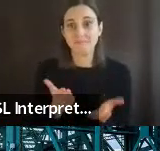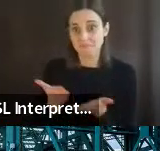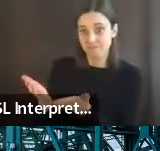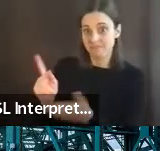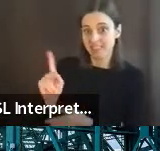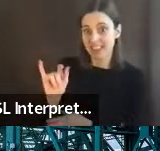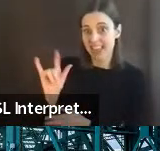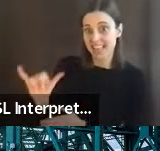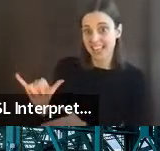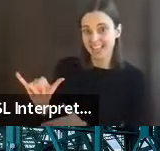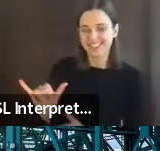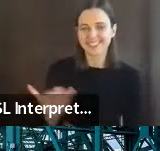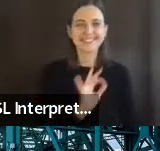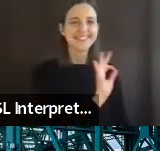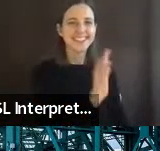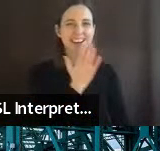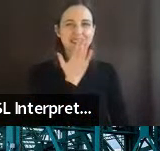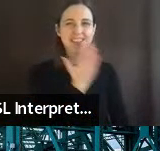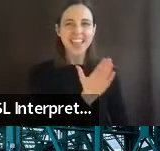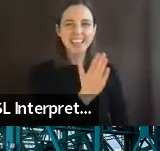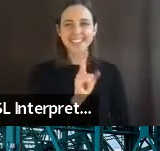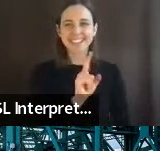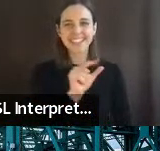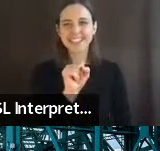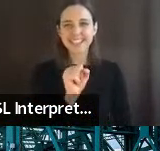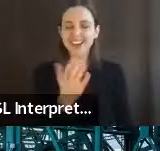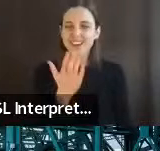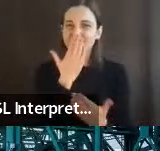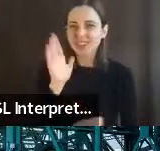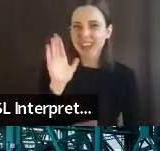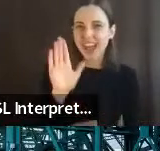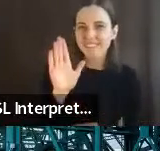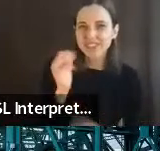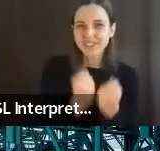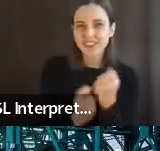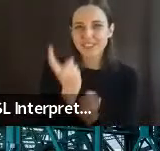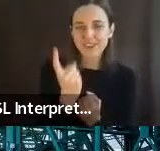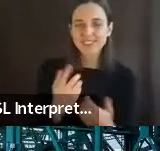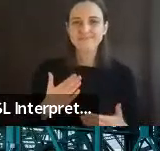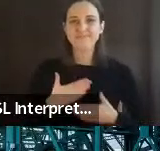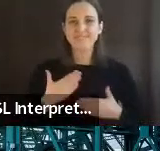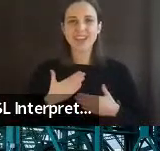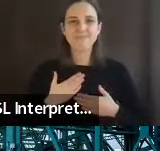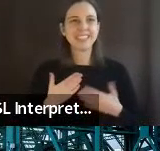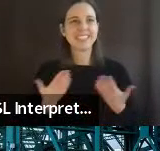Thanks, Lisa. And good afternoon, everyone. Thank you for letting me spend some time with you on this